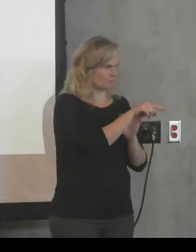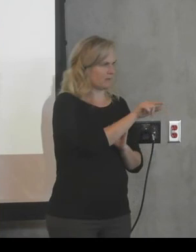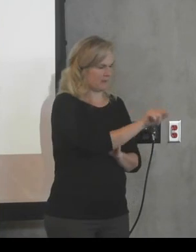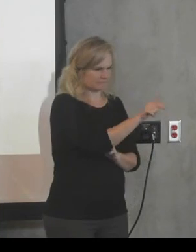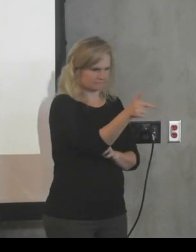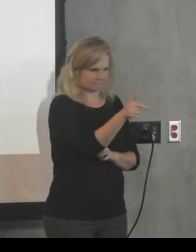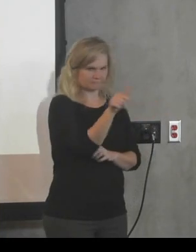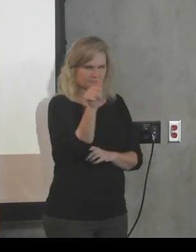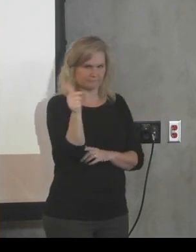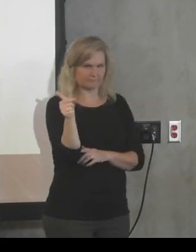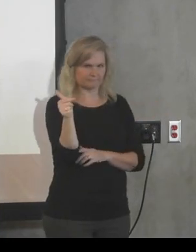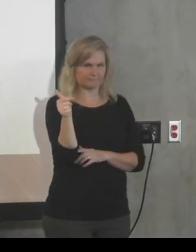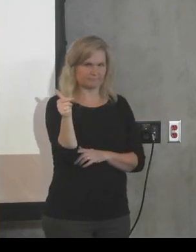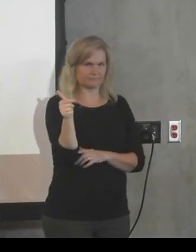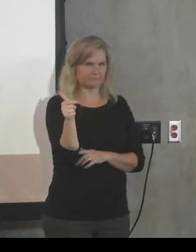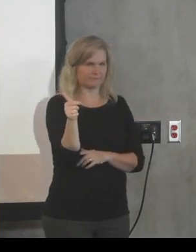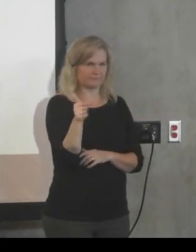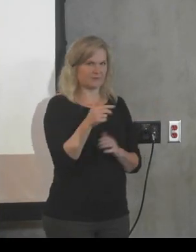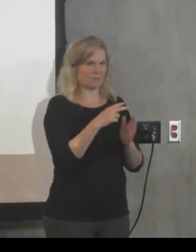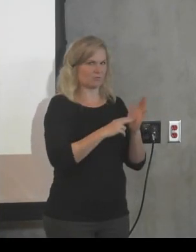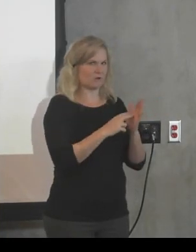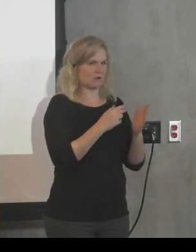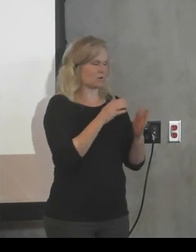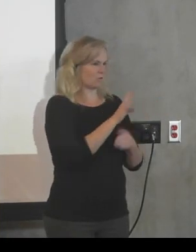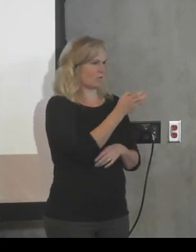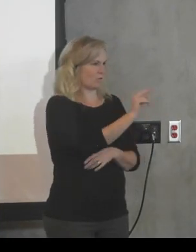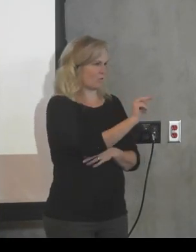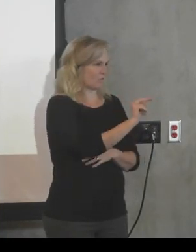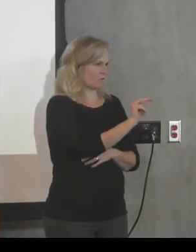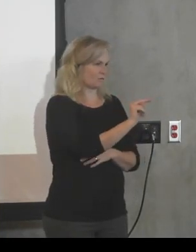different one, whatever one you want, and you read it, or it can be the same. I don't.